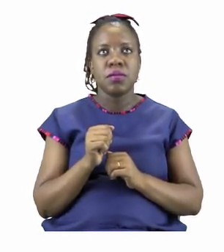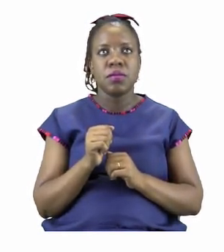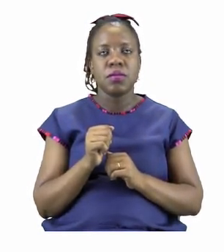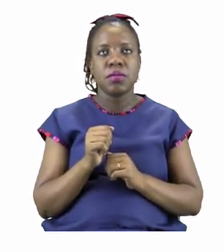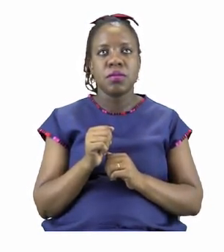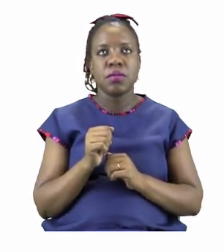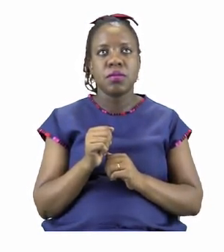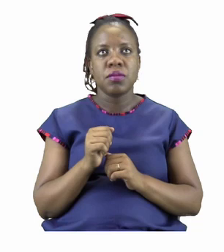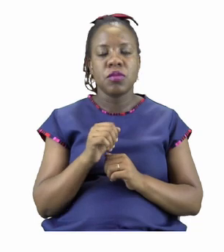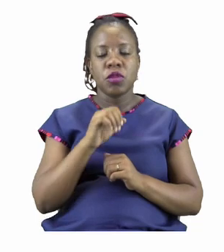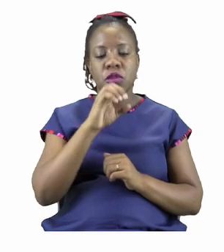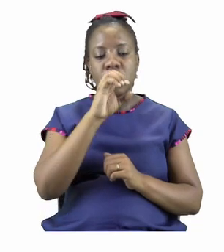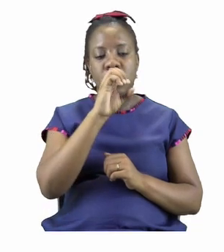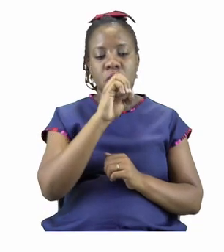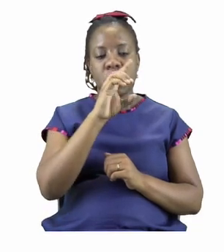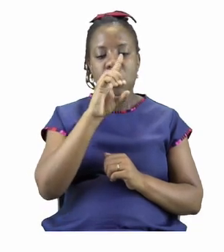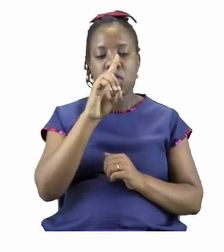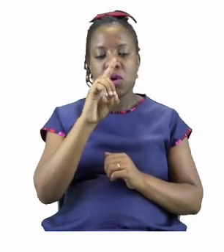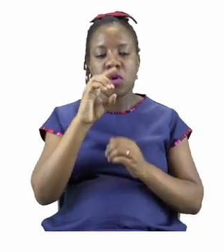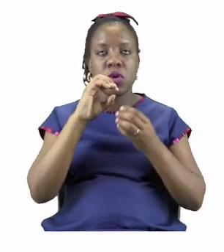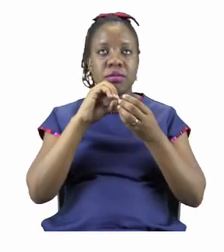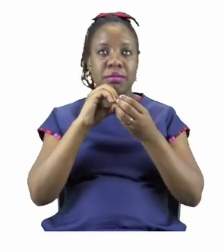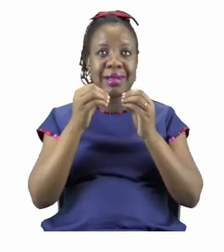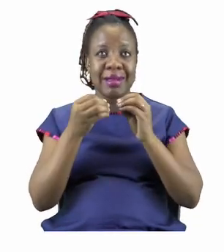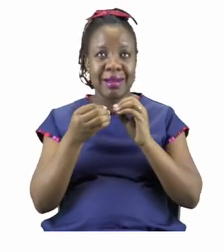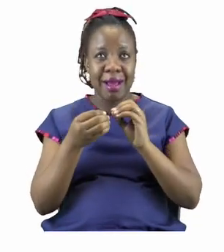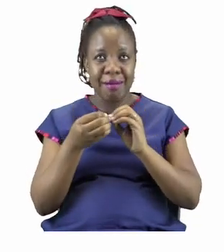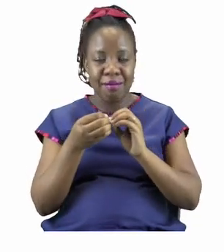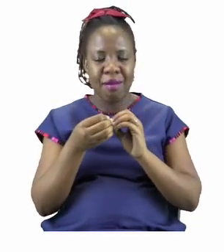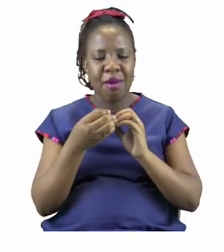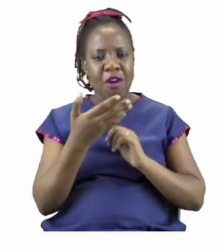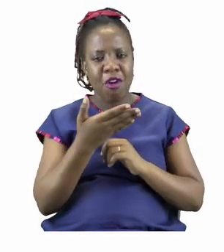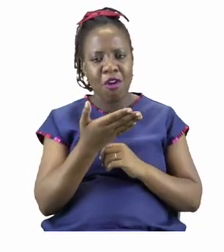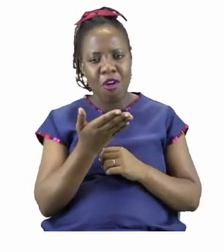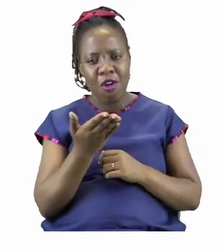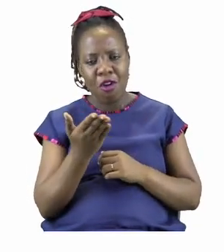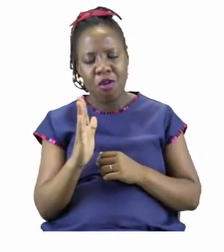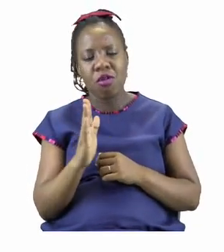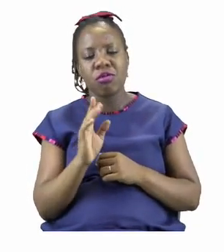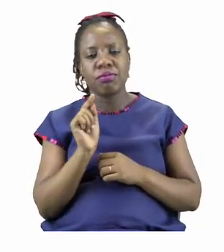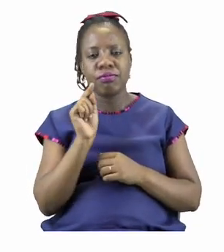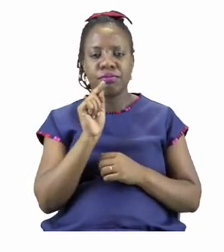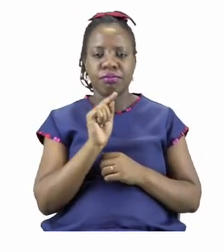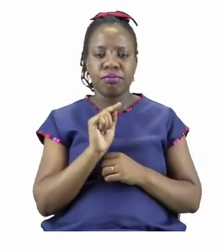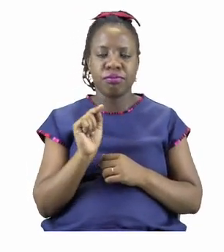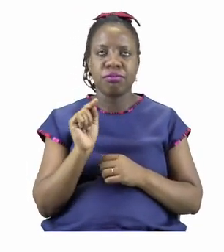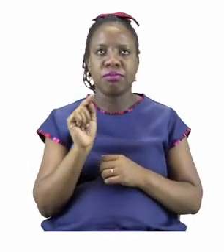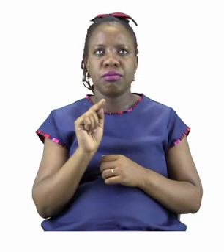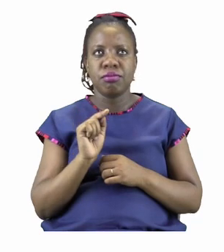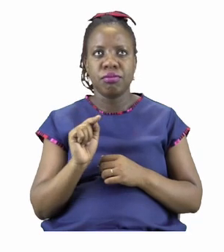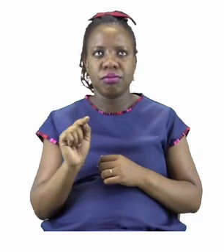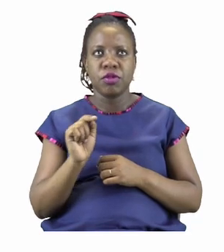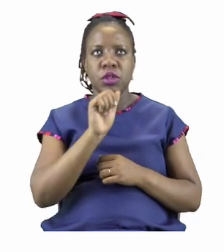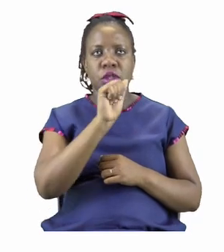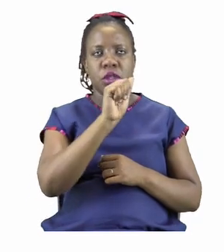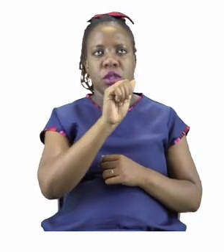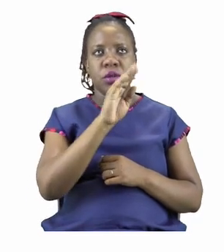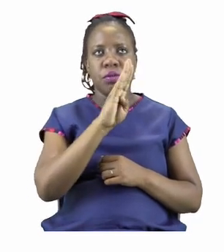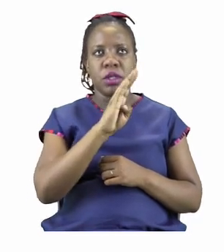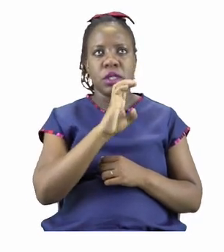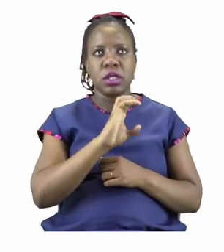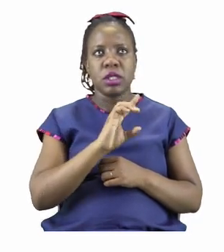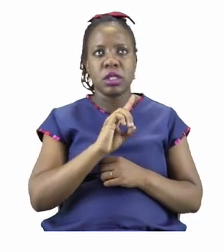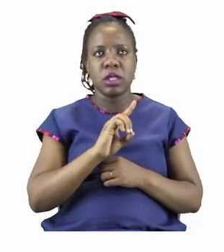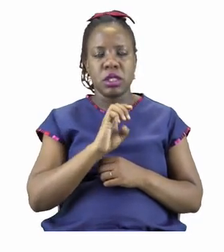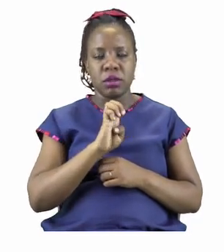to circle all the odd numbers in each group. So there once again, you